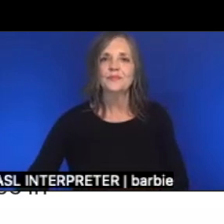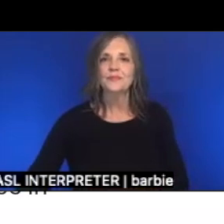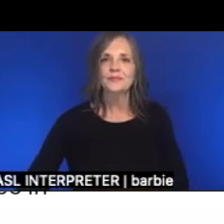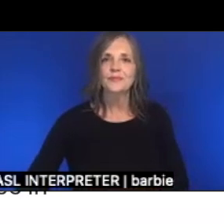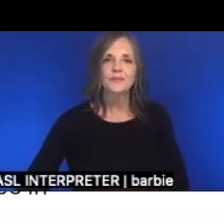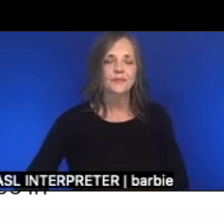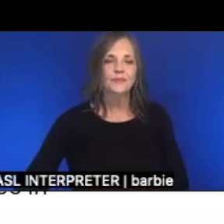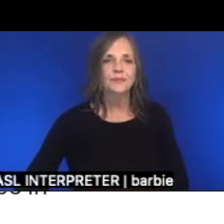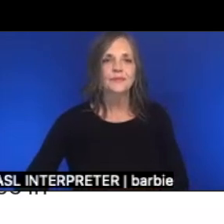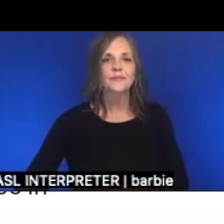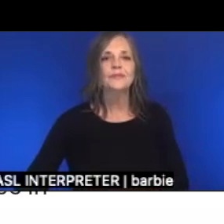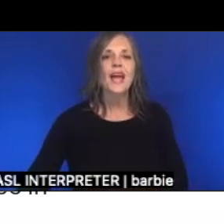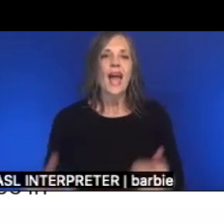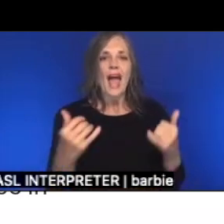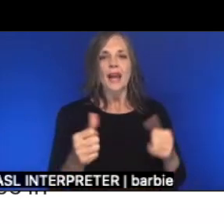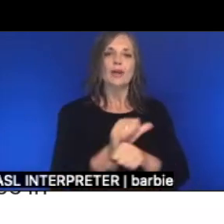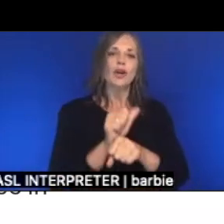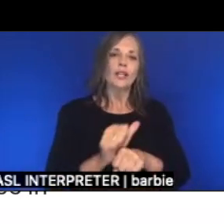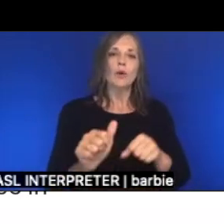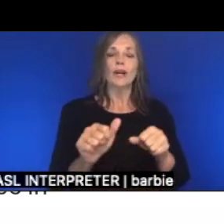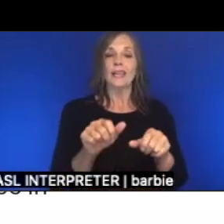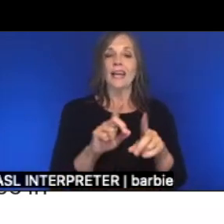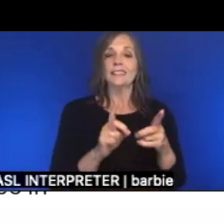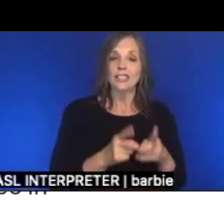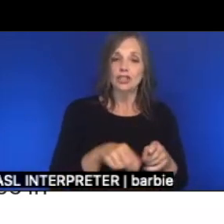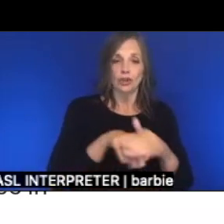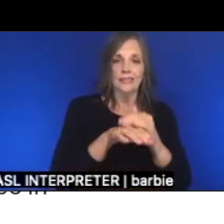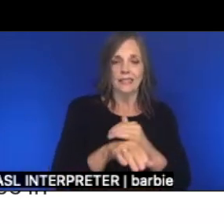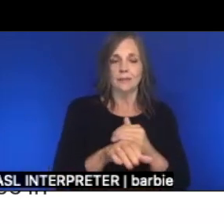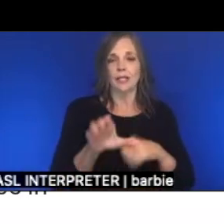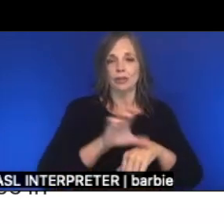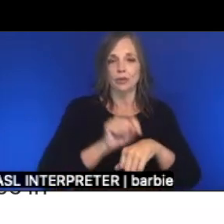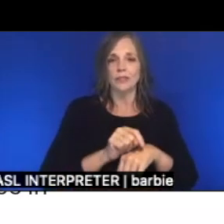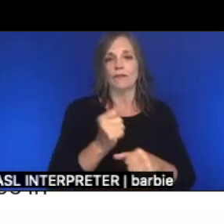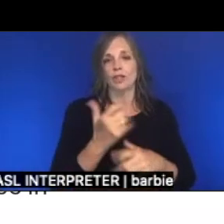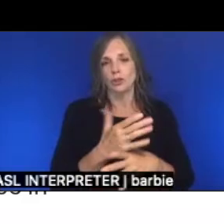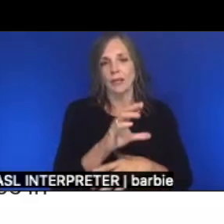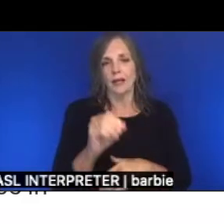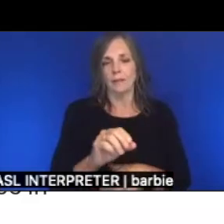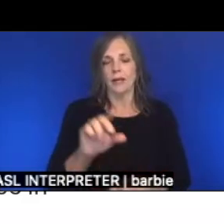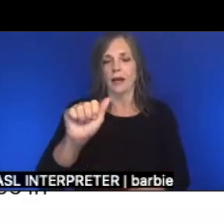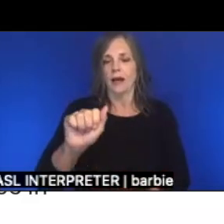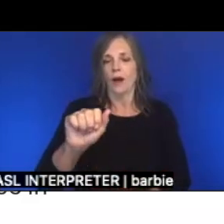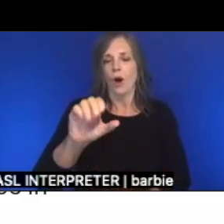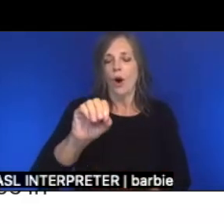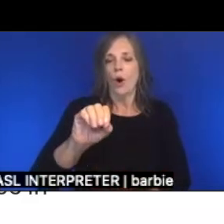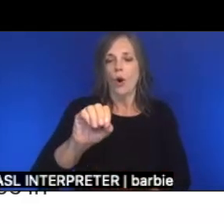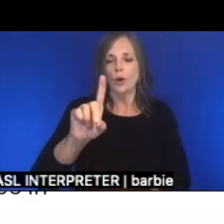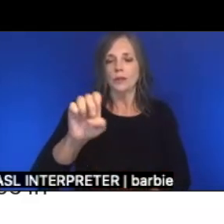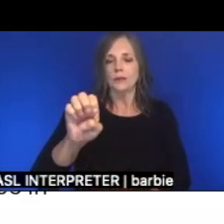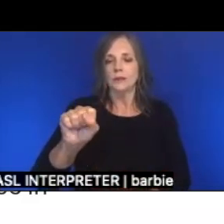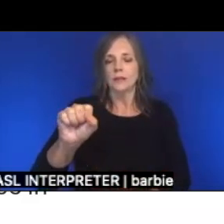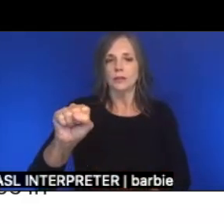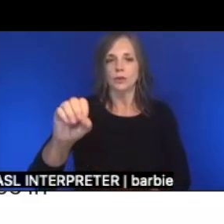a digital accessibility consultant also in a German company, which is Adesso. So all in all, this is about myself.